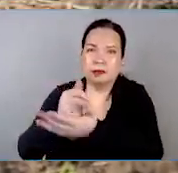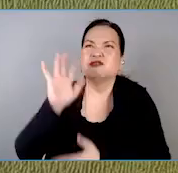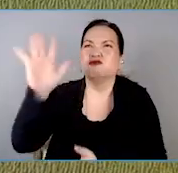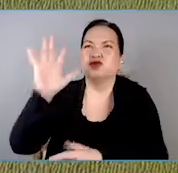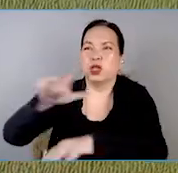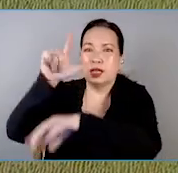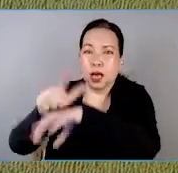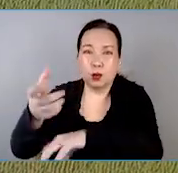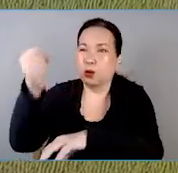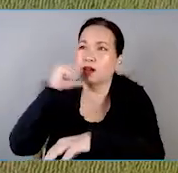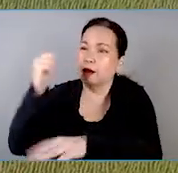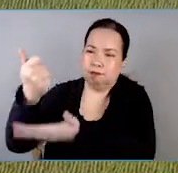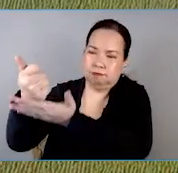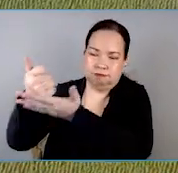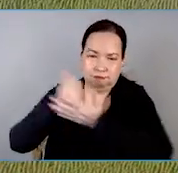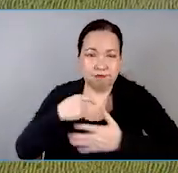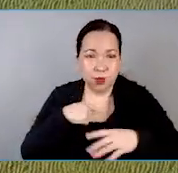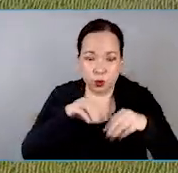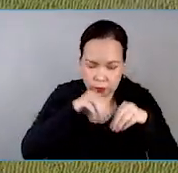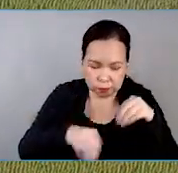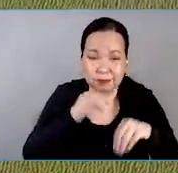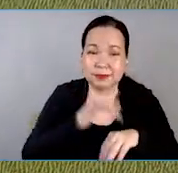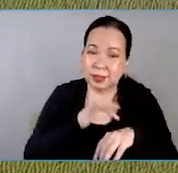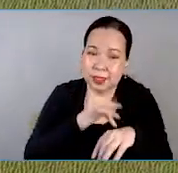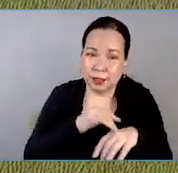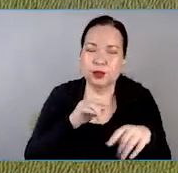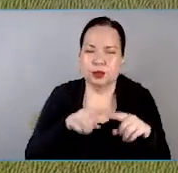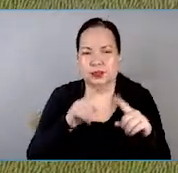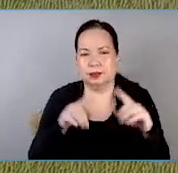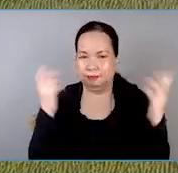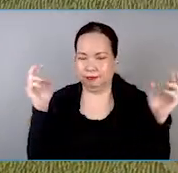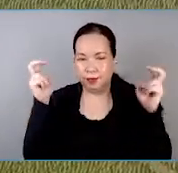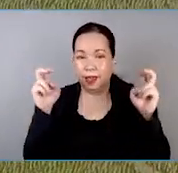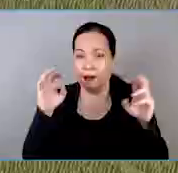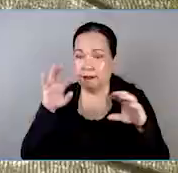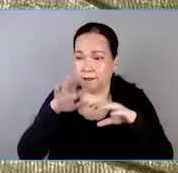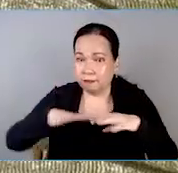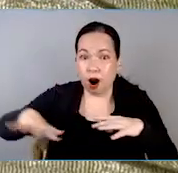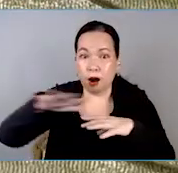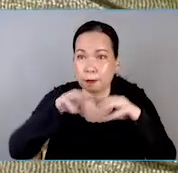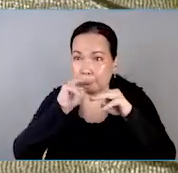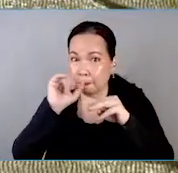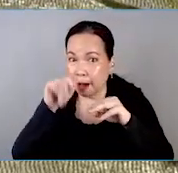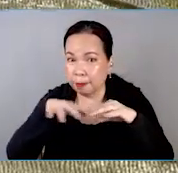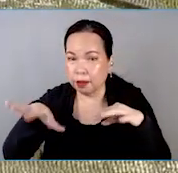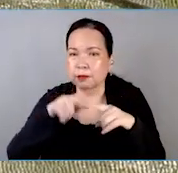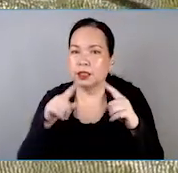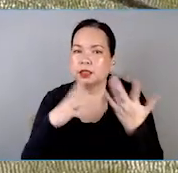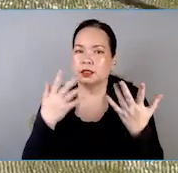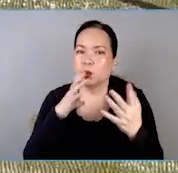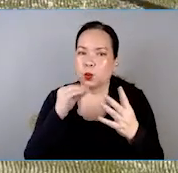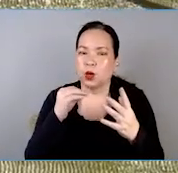Different from ownership of land, farm mapping gets information of the tiller of the land, the location of the